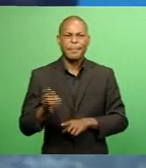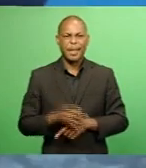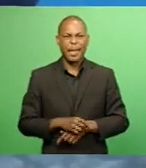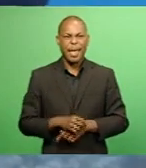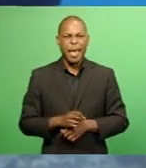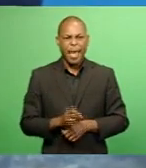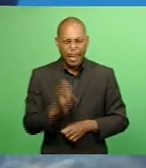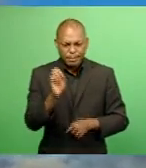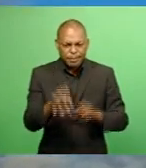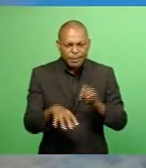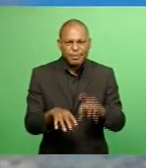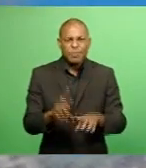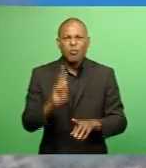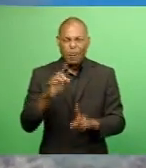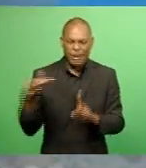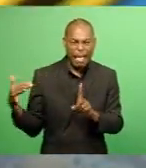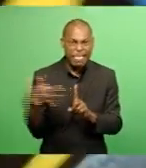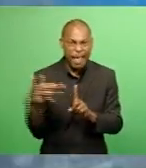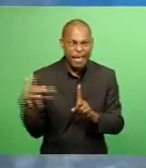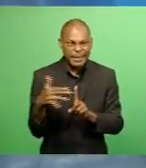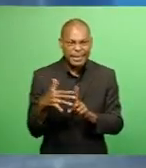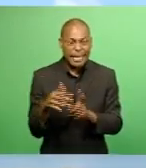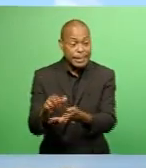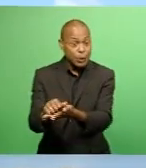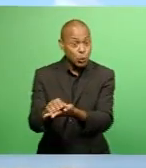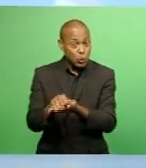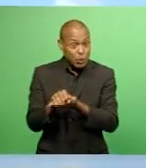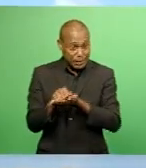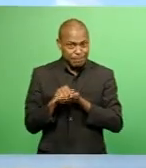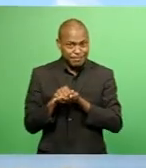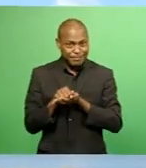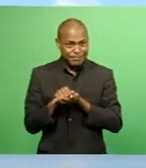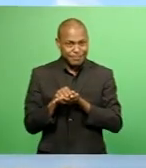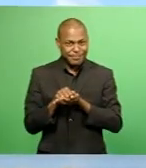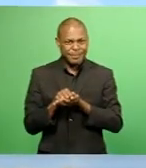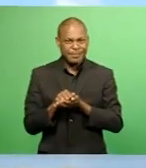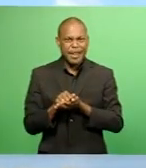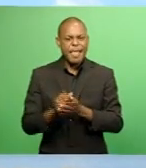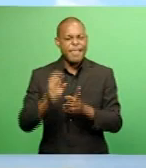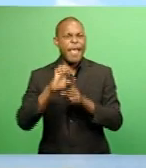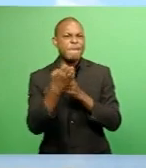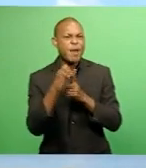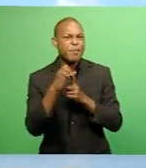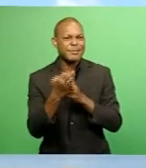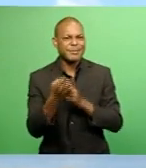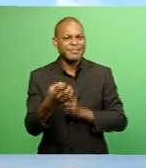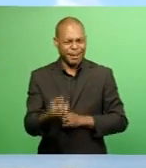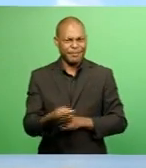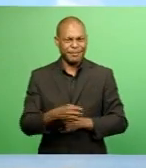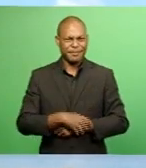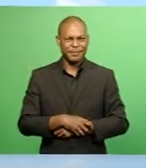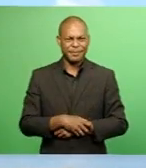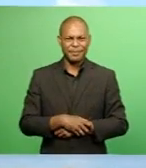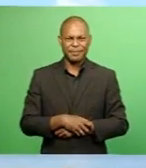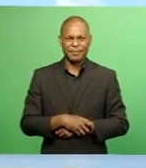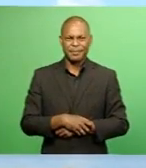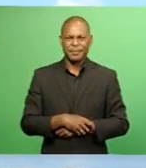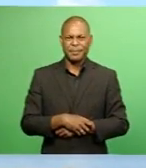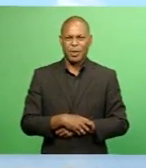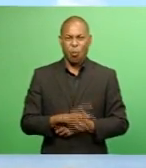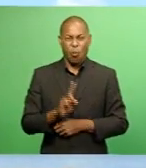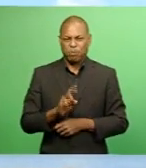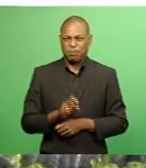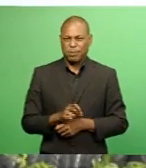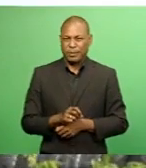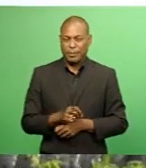to threats, as well as preserving some of the intact environments and habitats which are there, such as the pristine